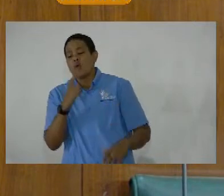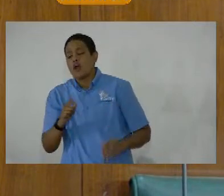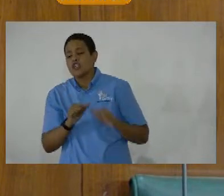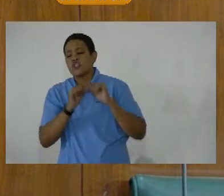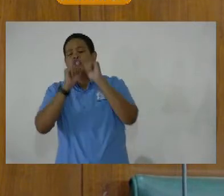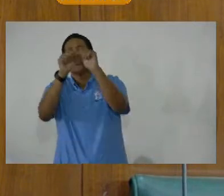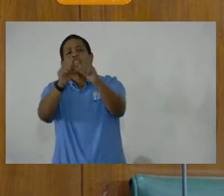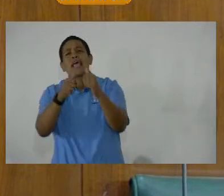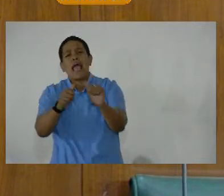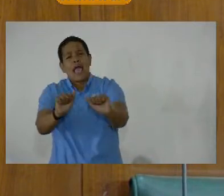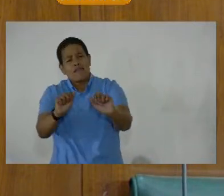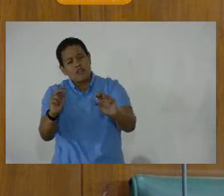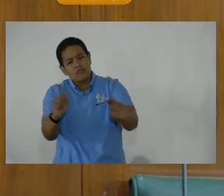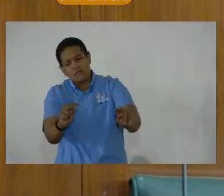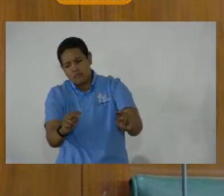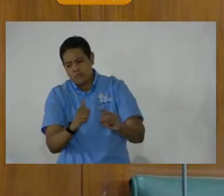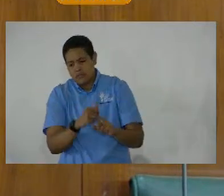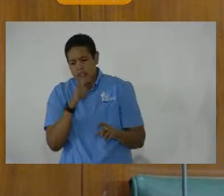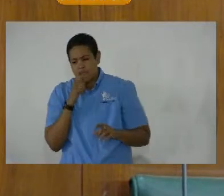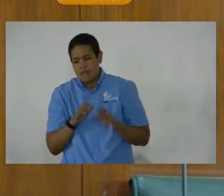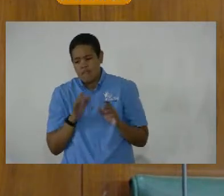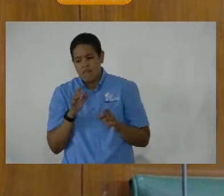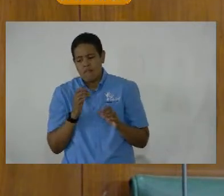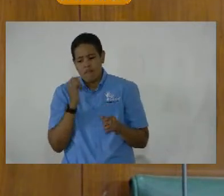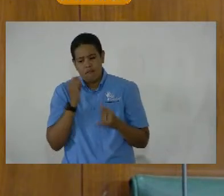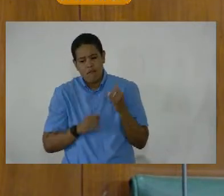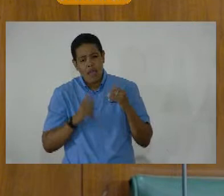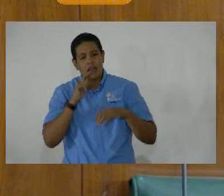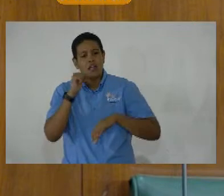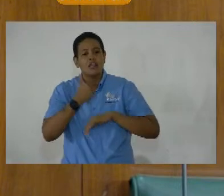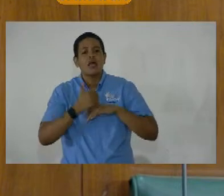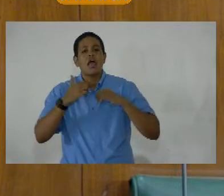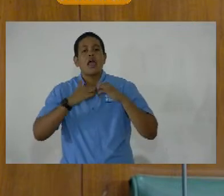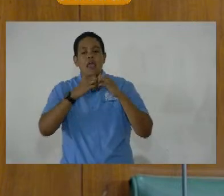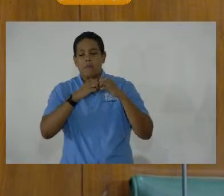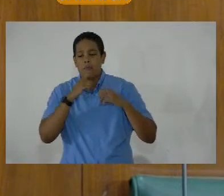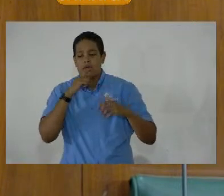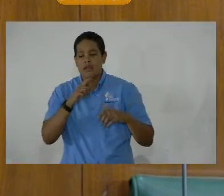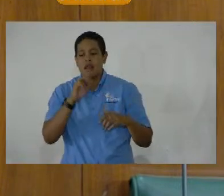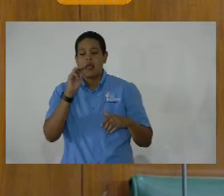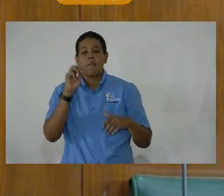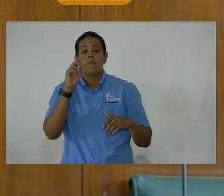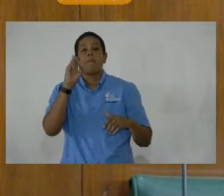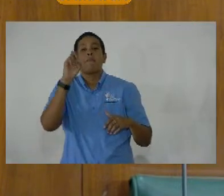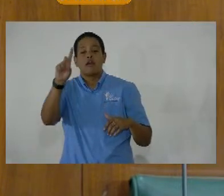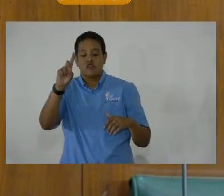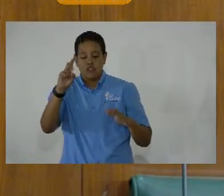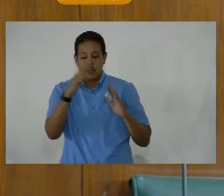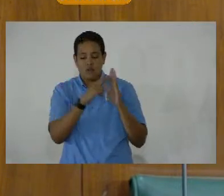sustained effort in finally implementing the Madrid Protocol.